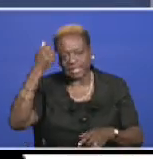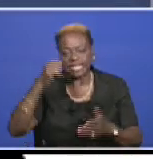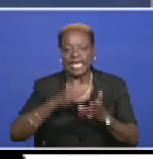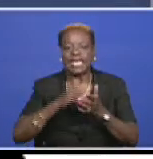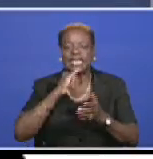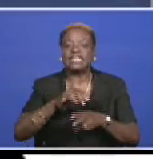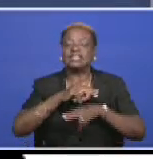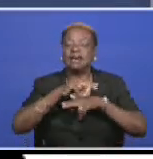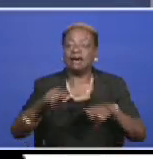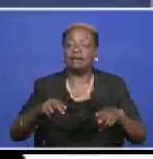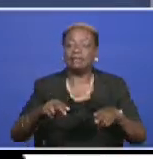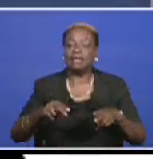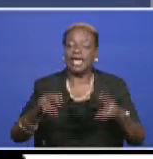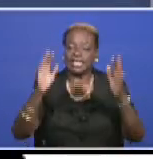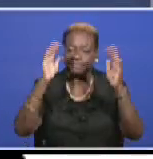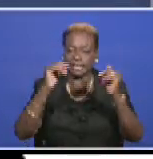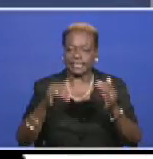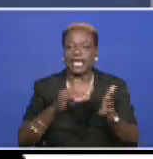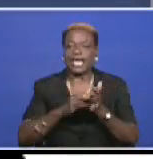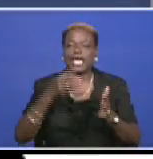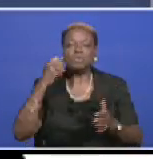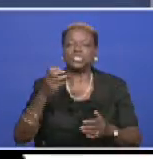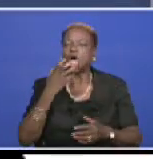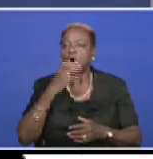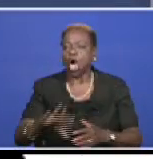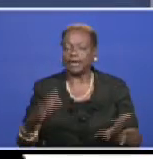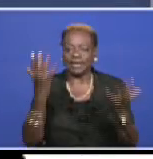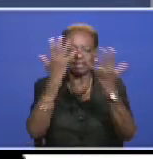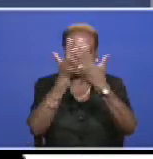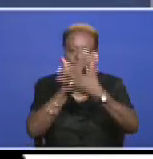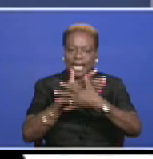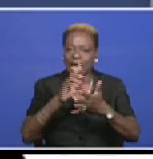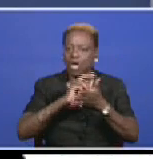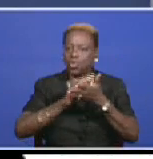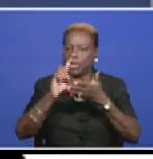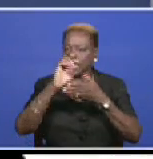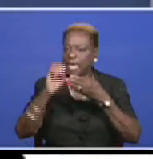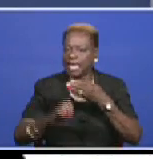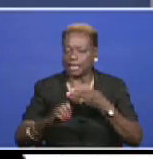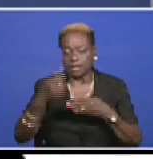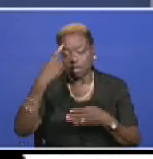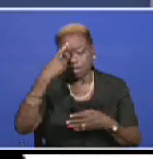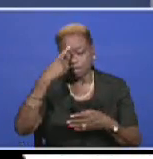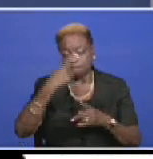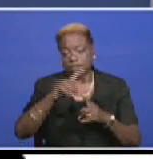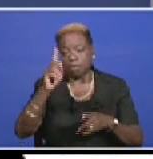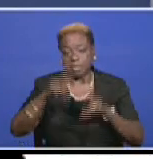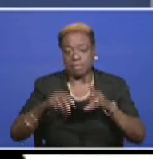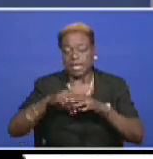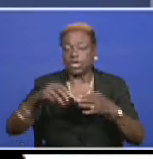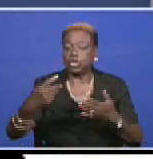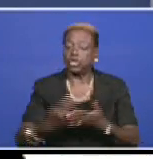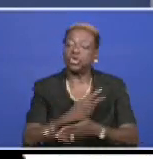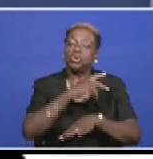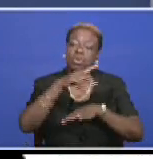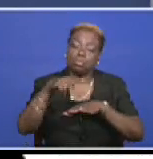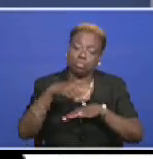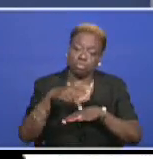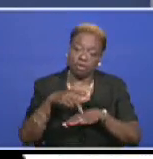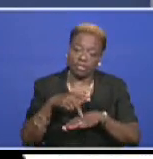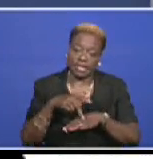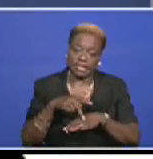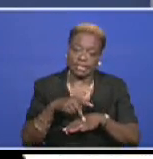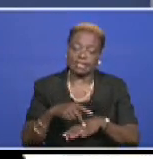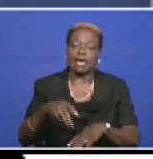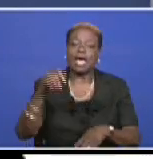Well, it was a hot, dark weekend for residents of New Providence who were on the receiving end of those power outages due to load shedding.